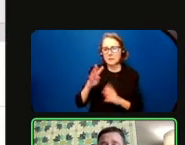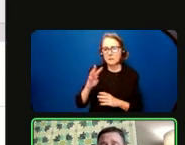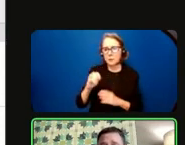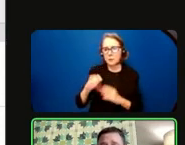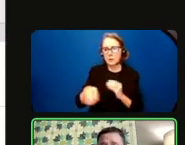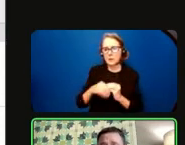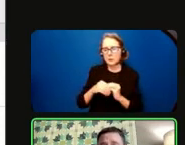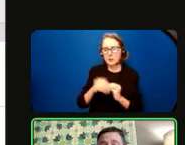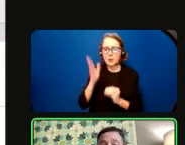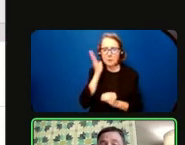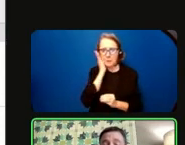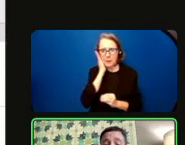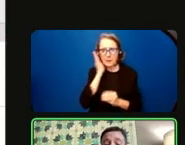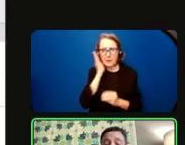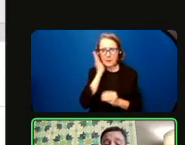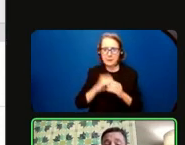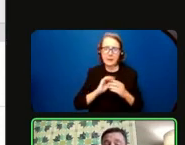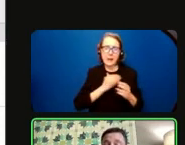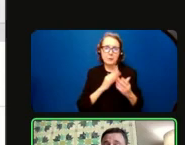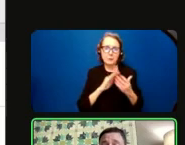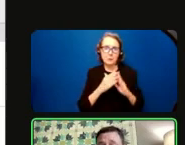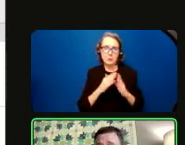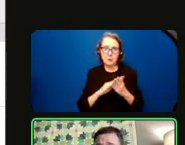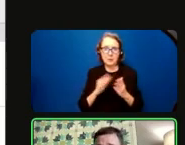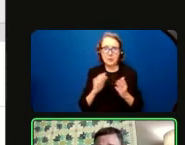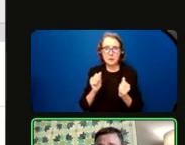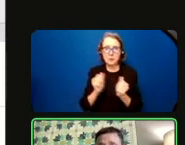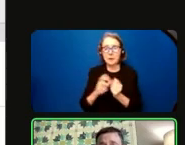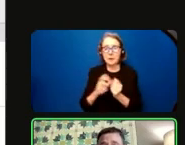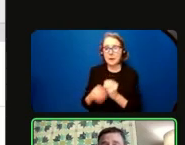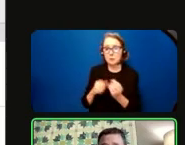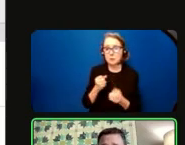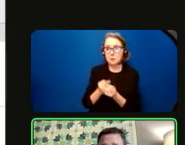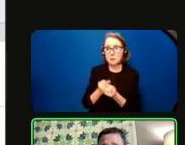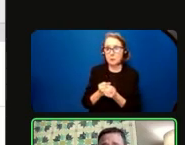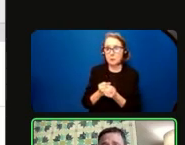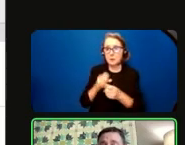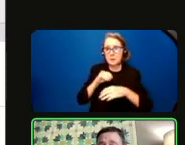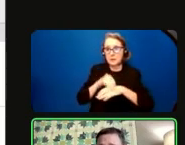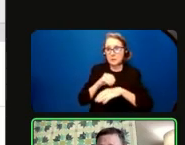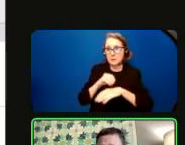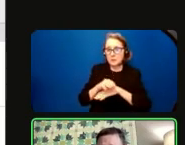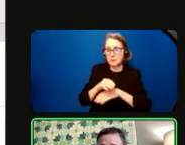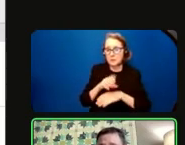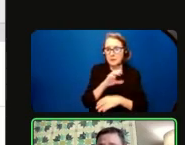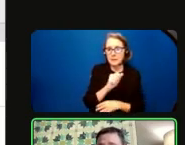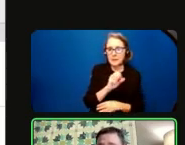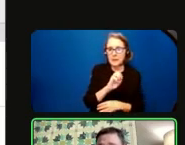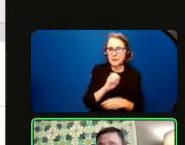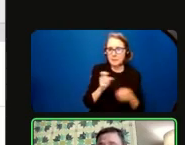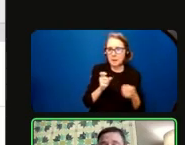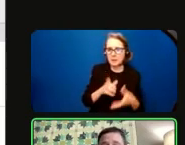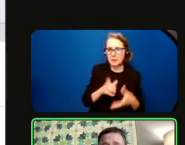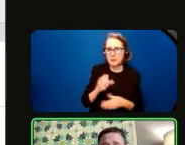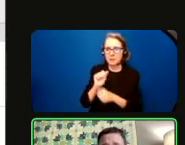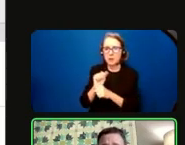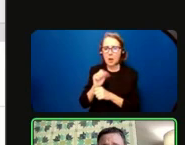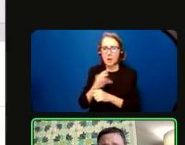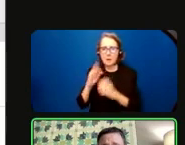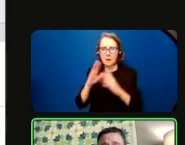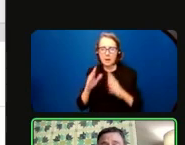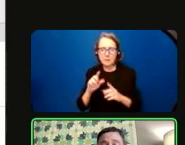beds in our community with extra supports, with counseling, case management, job and